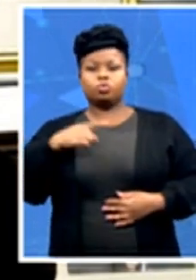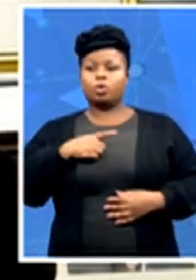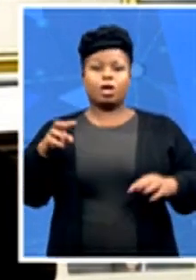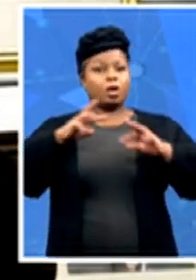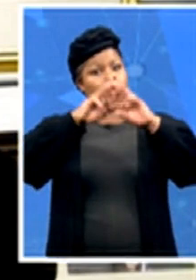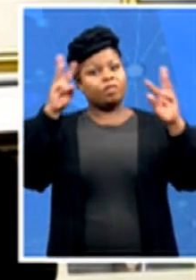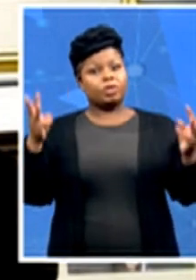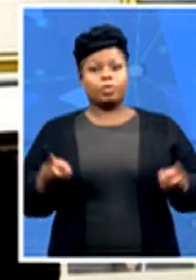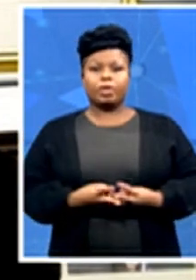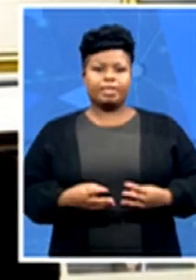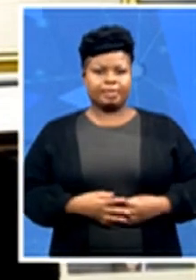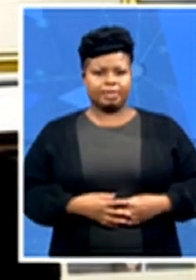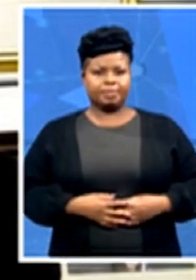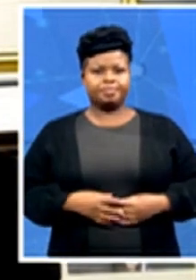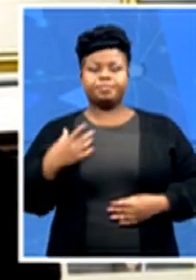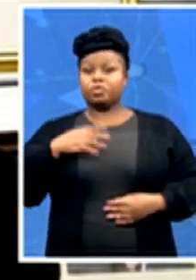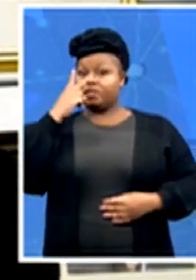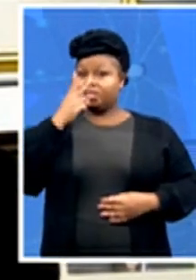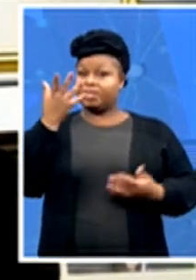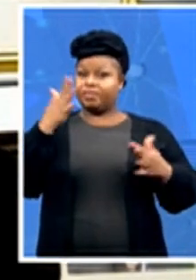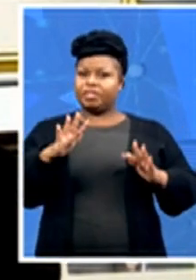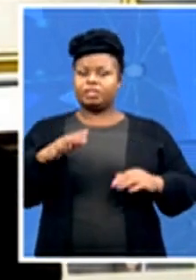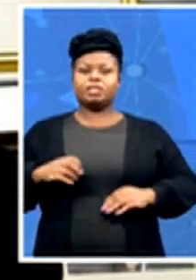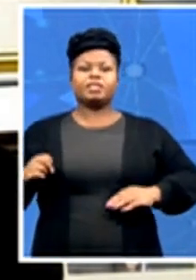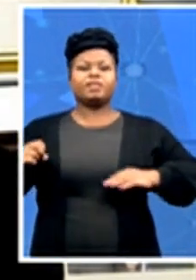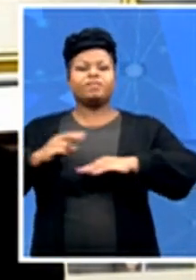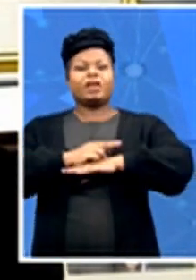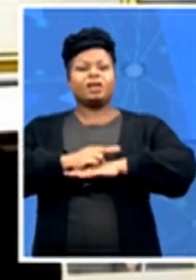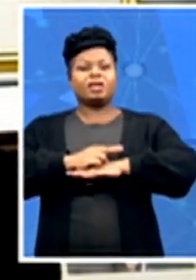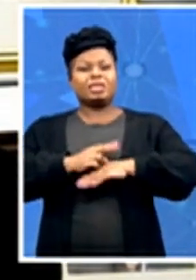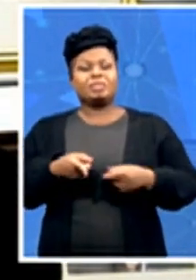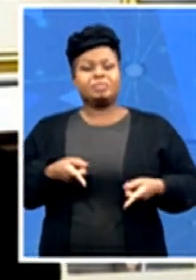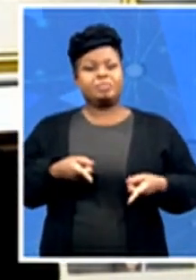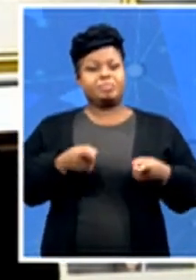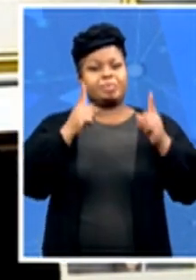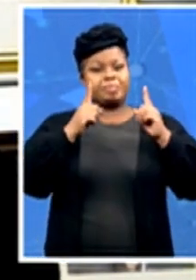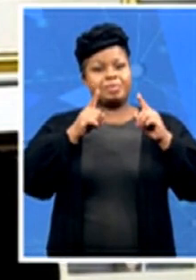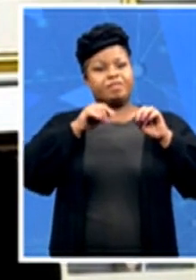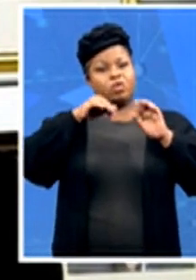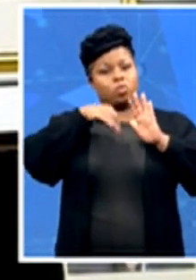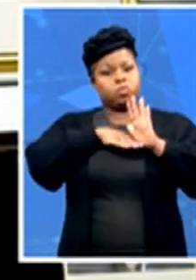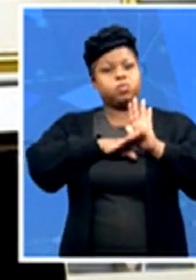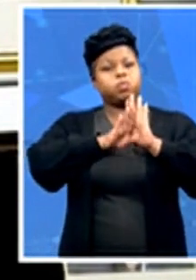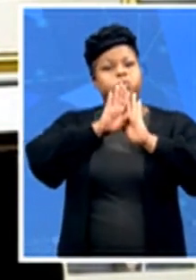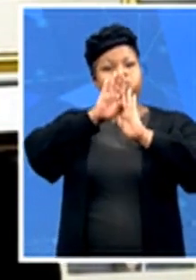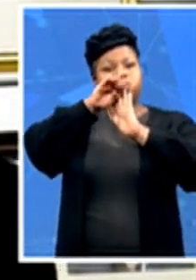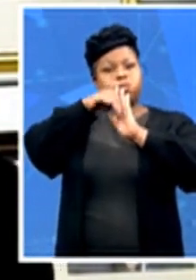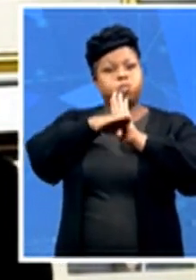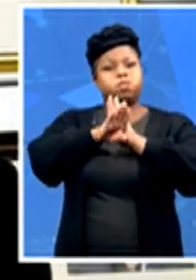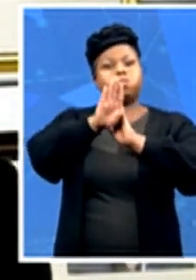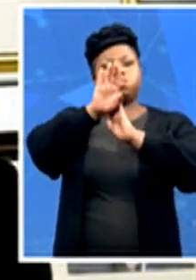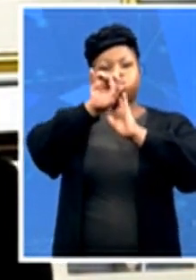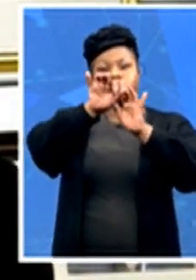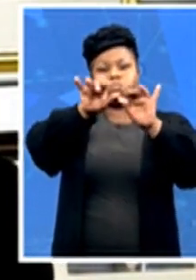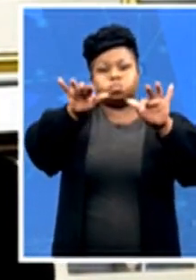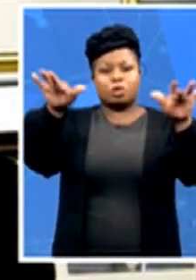seen the virus cause surges or cause waves, both in the summer